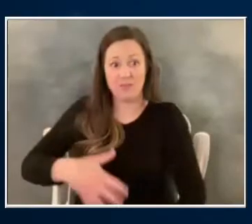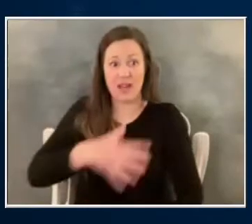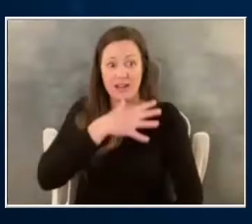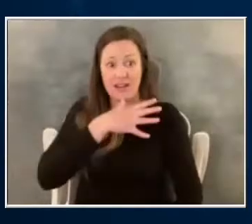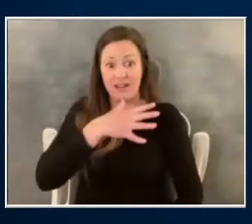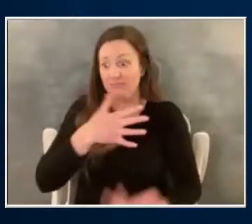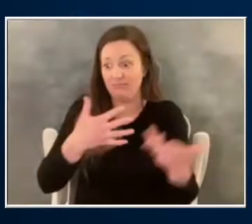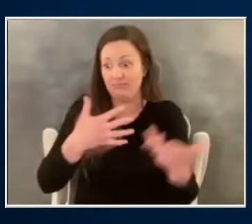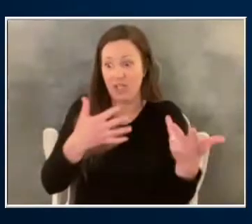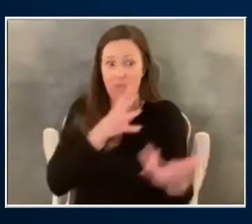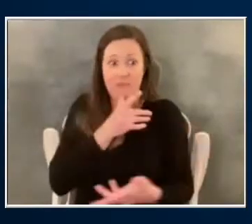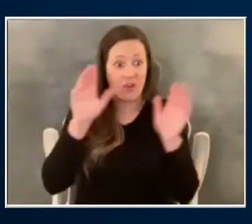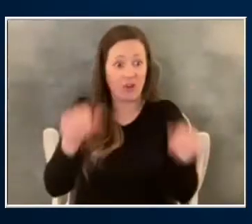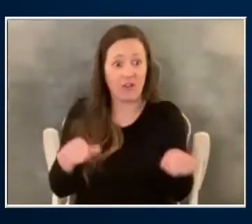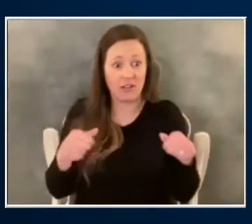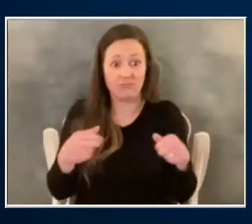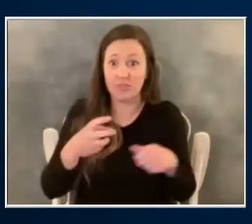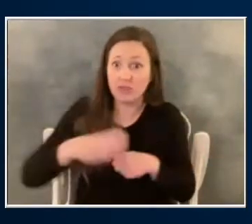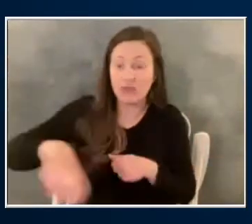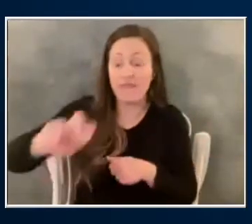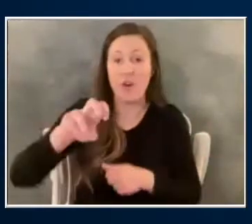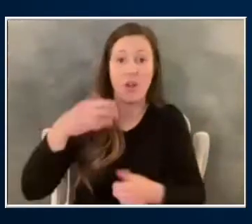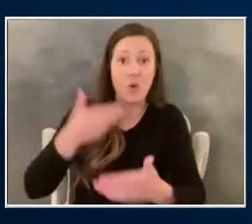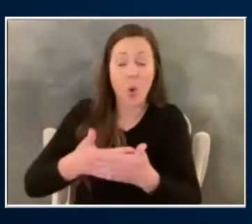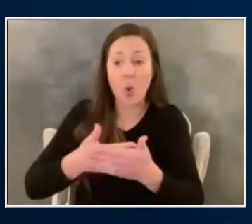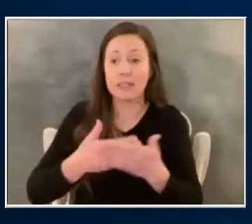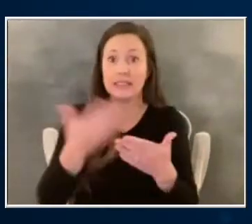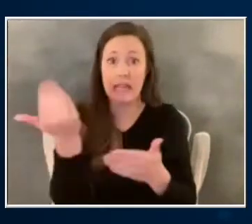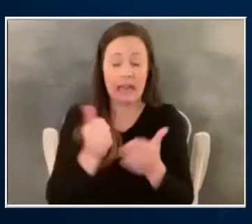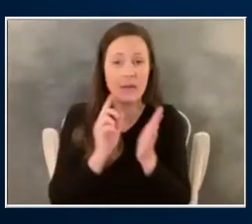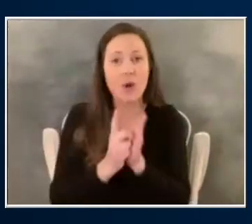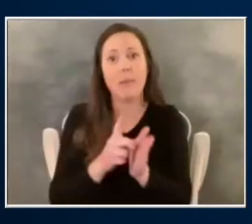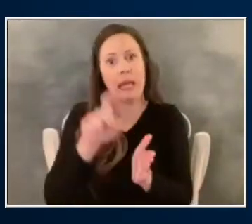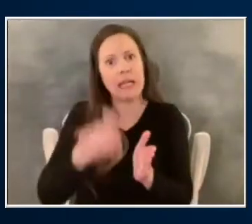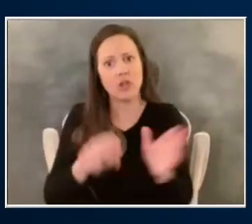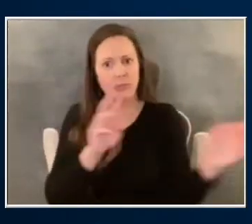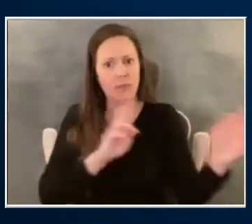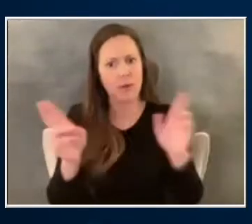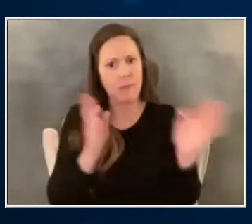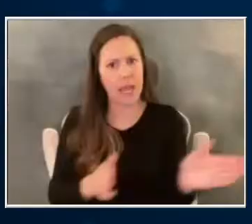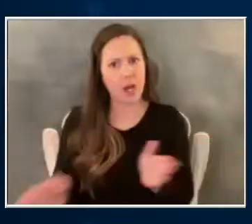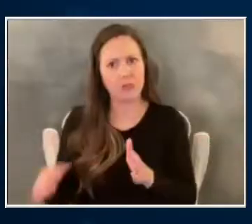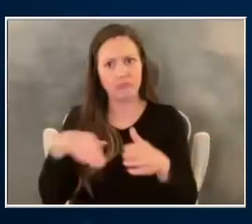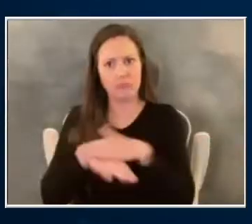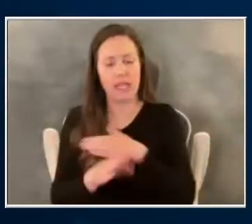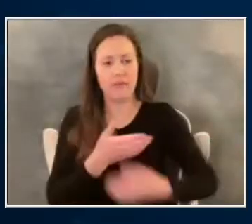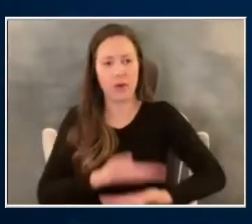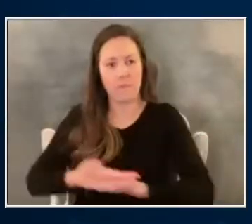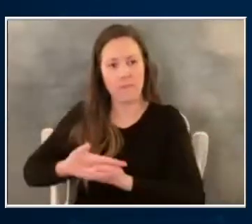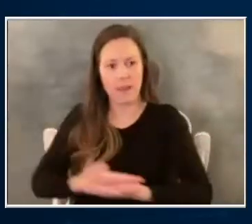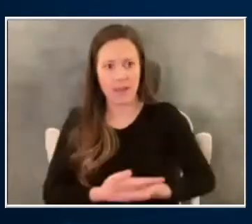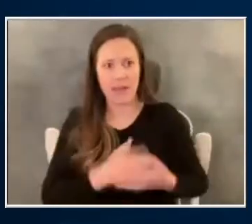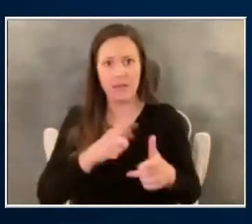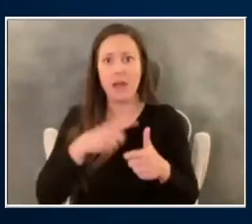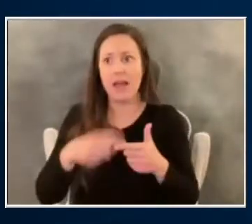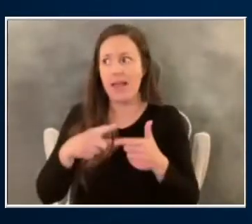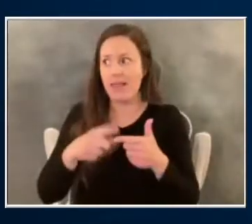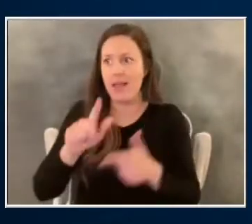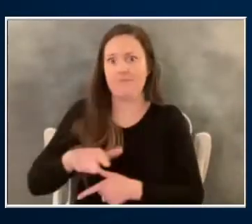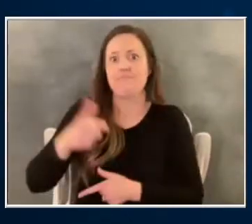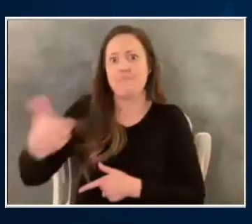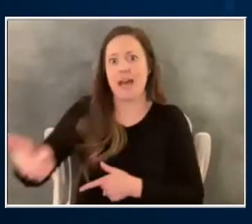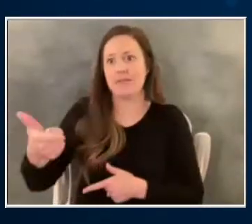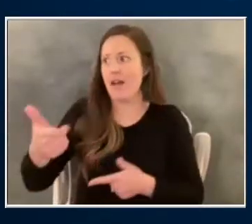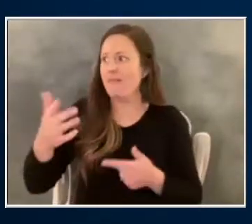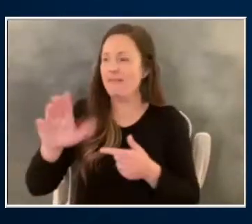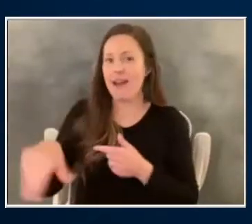to be prepared and competent in our skills to deliver a baby and then get them onto a facility that can handle their needs after